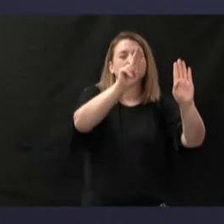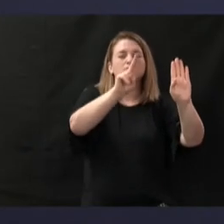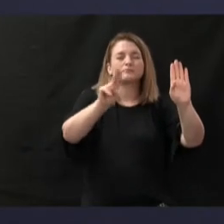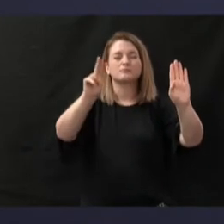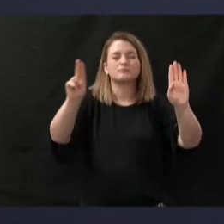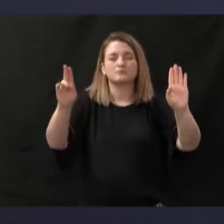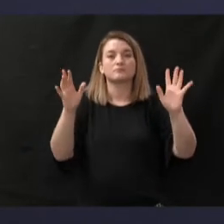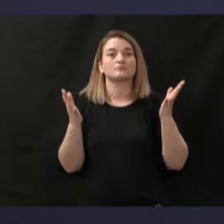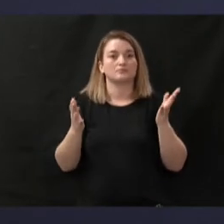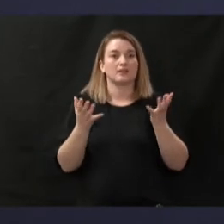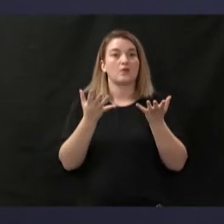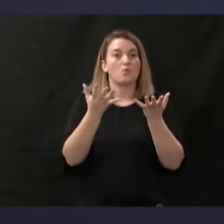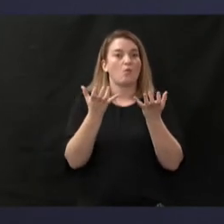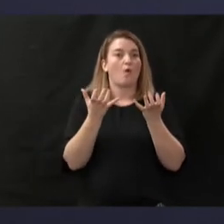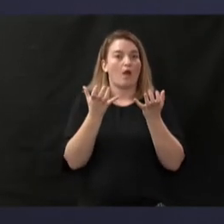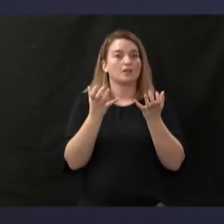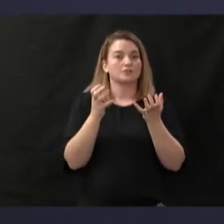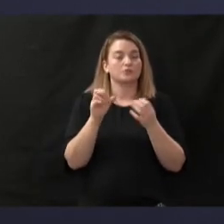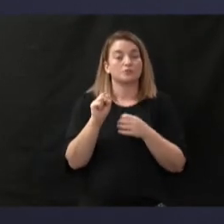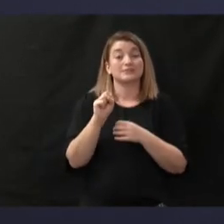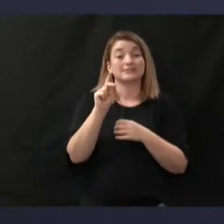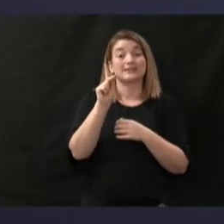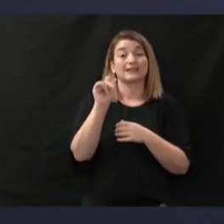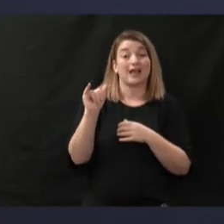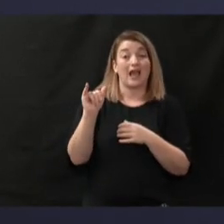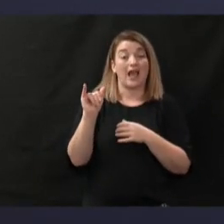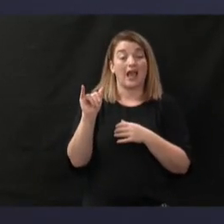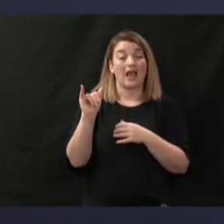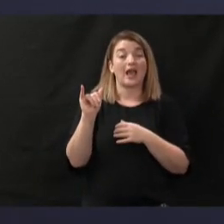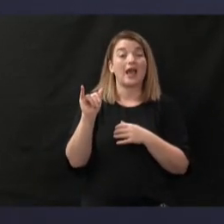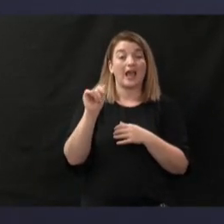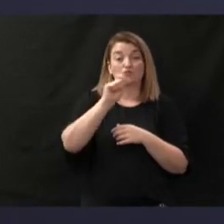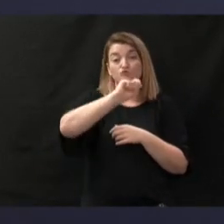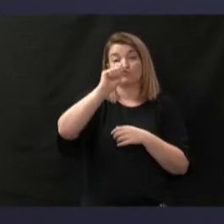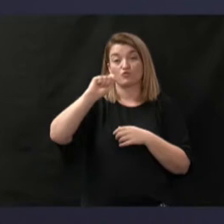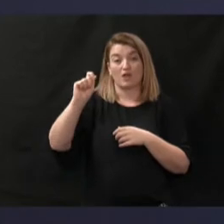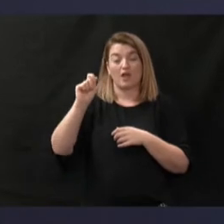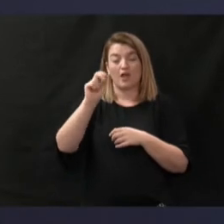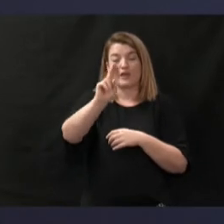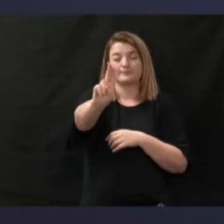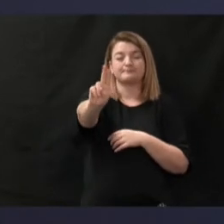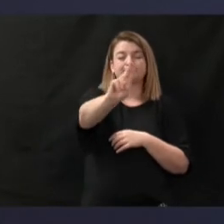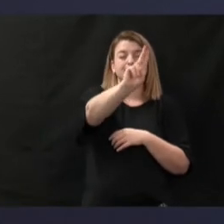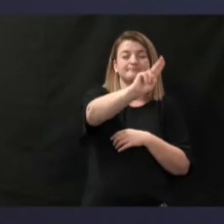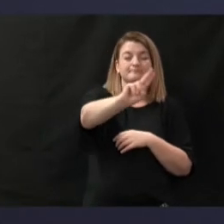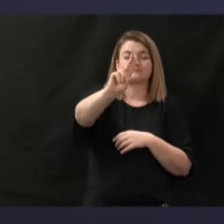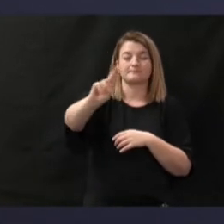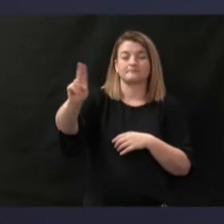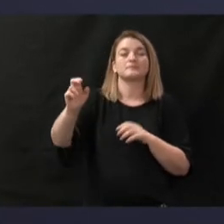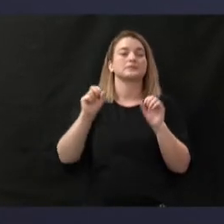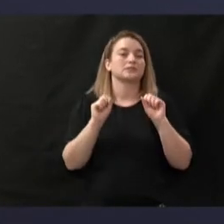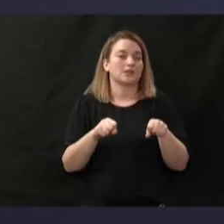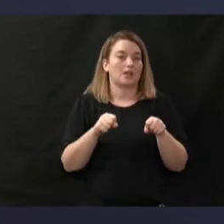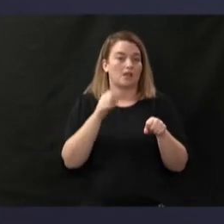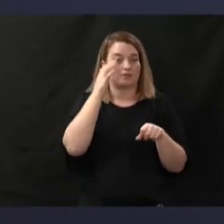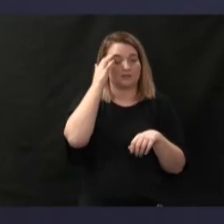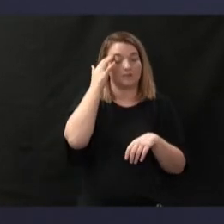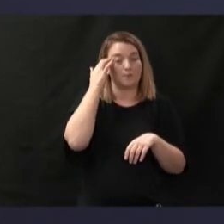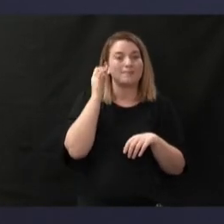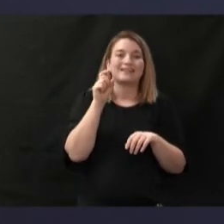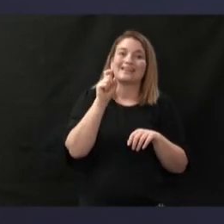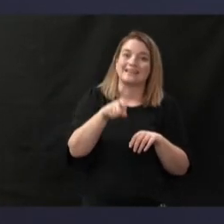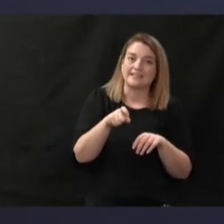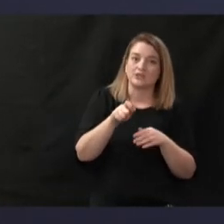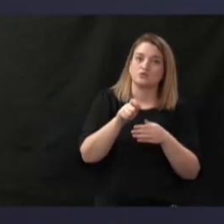to eyes closed after they have written it a couple times, do that. But they've got to see it a few times before they can try it with